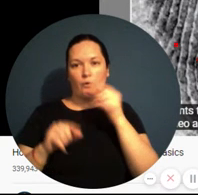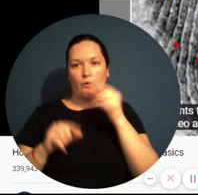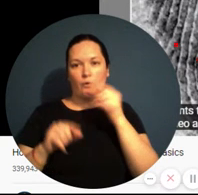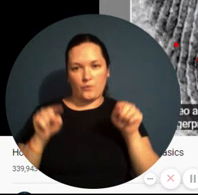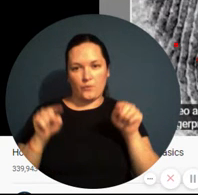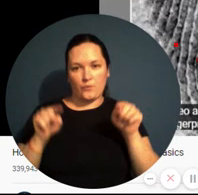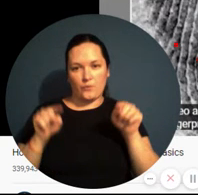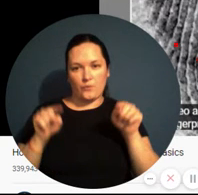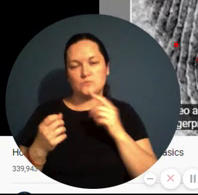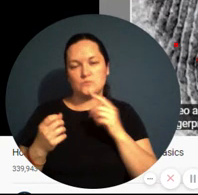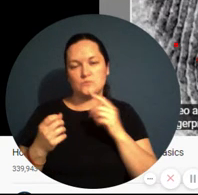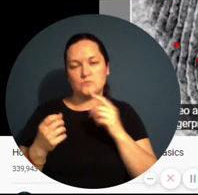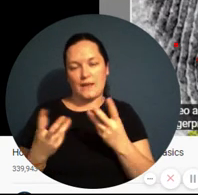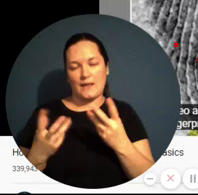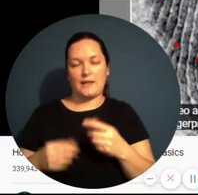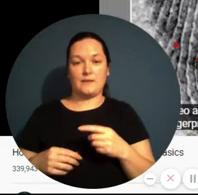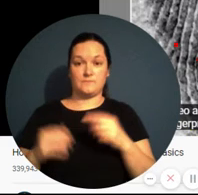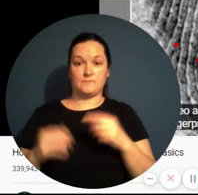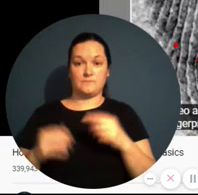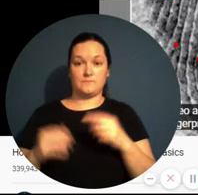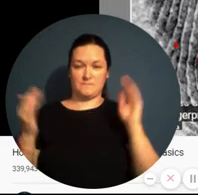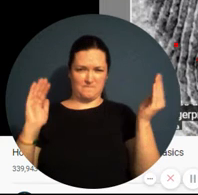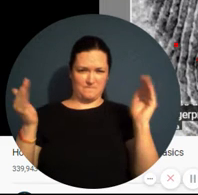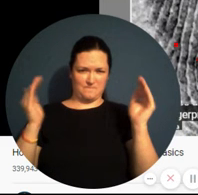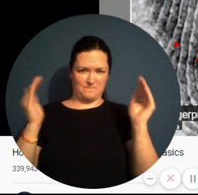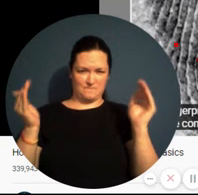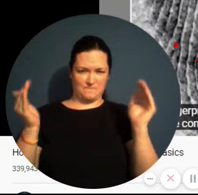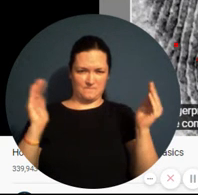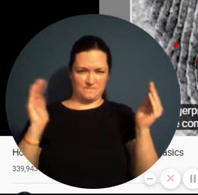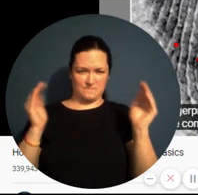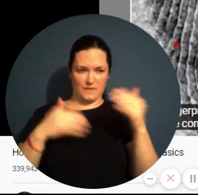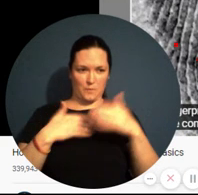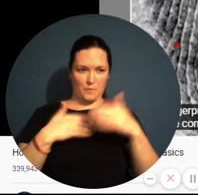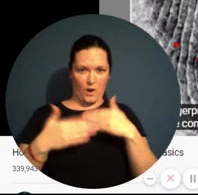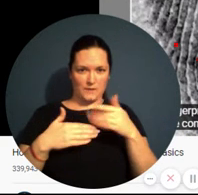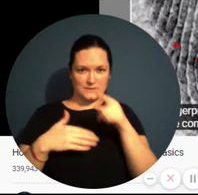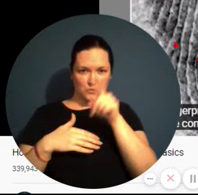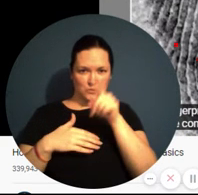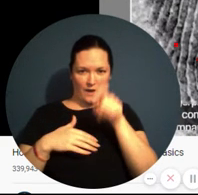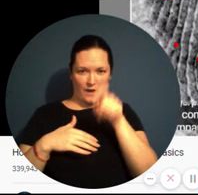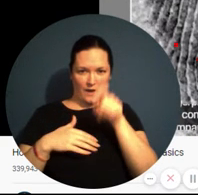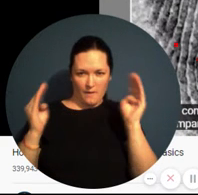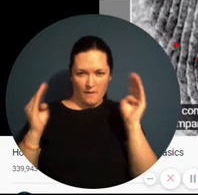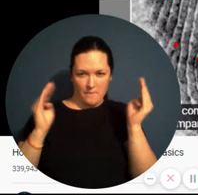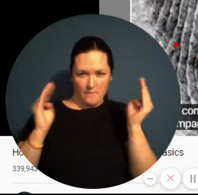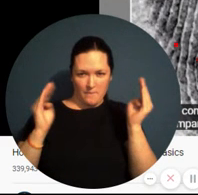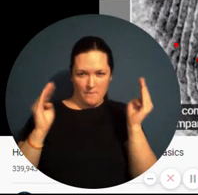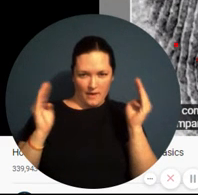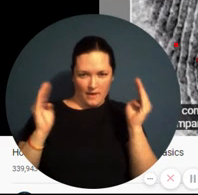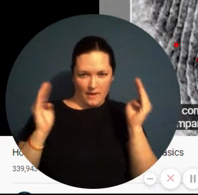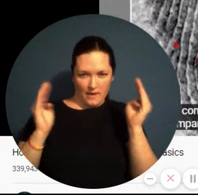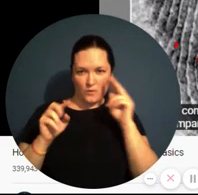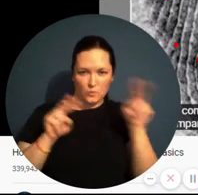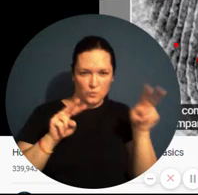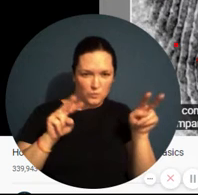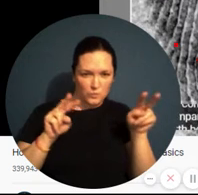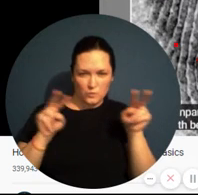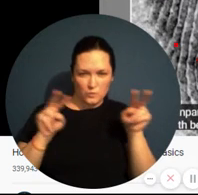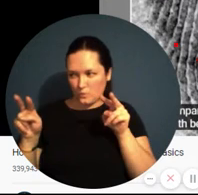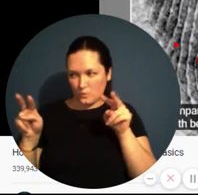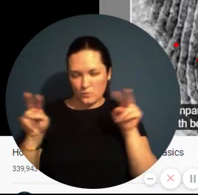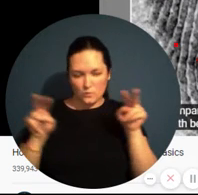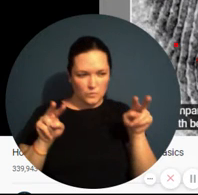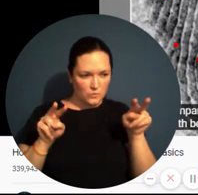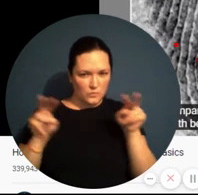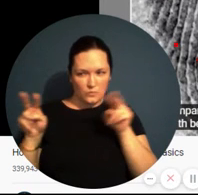known fingerprint, we begin the next phase in the comparison process, which is the comparison phase, where we look back and forth between these